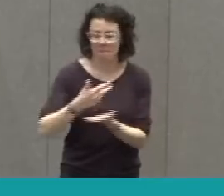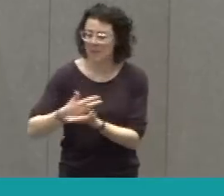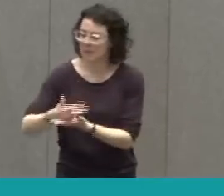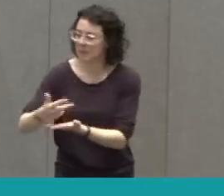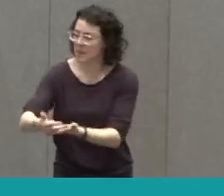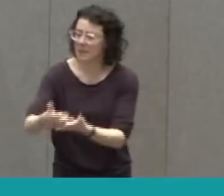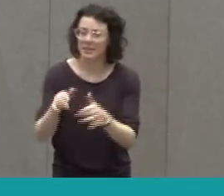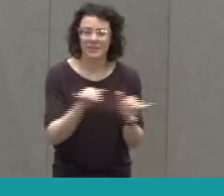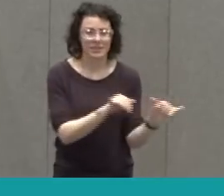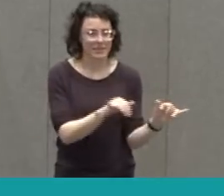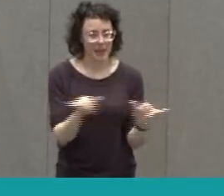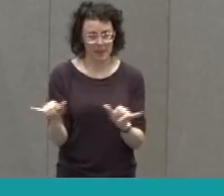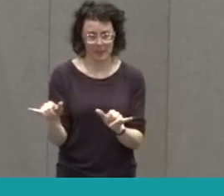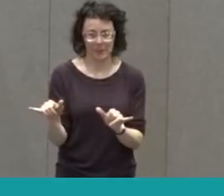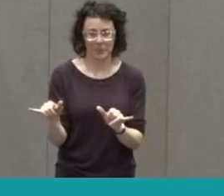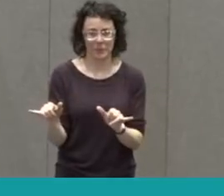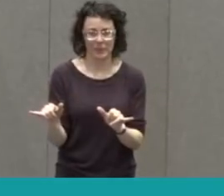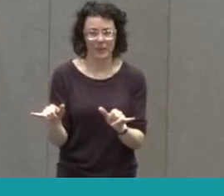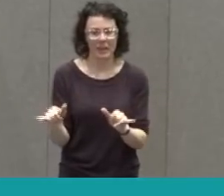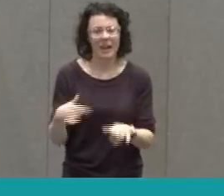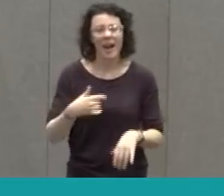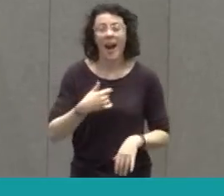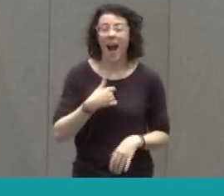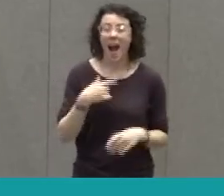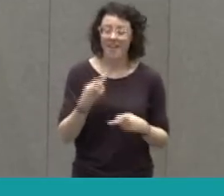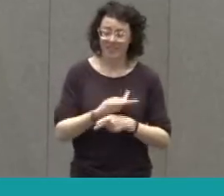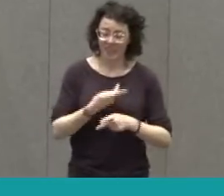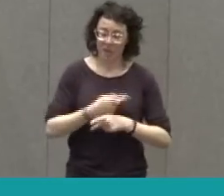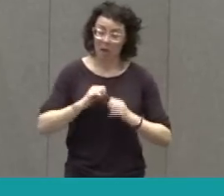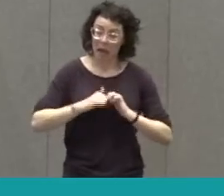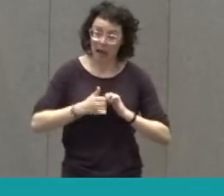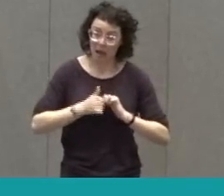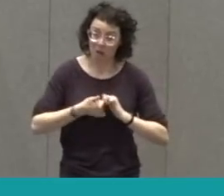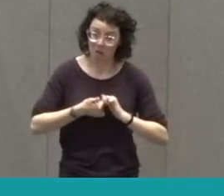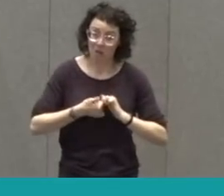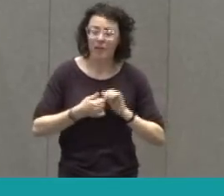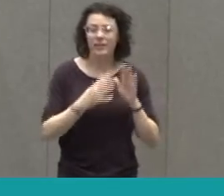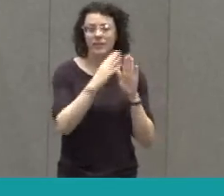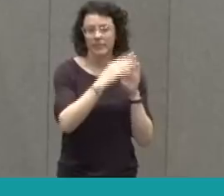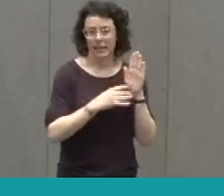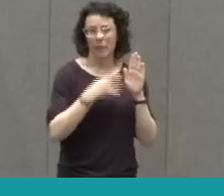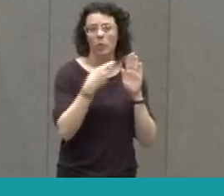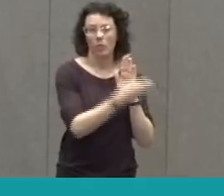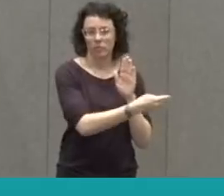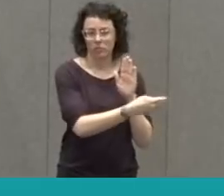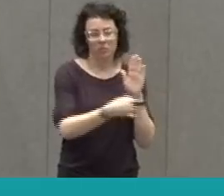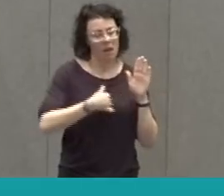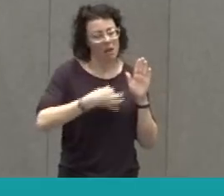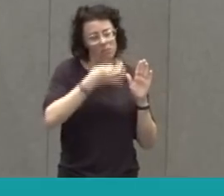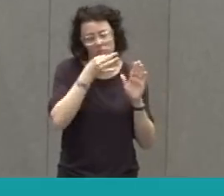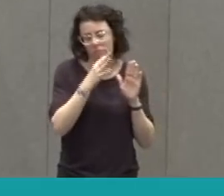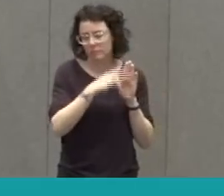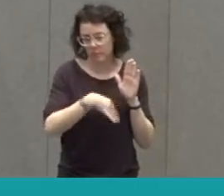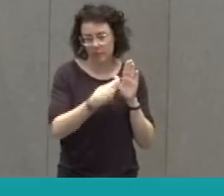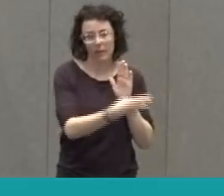tables. So I go ahead and I'm going to start with my bikes,